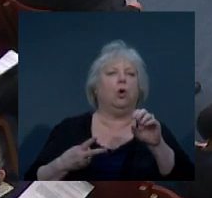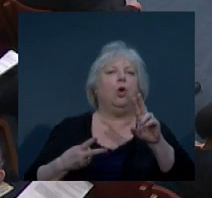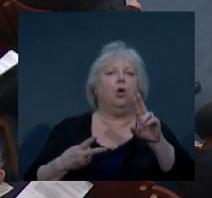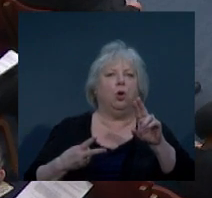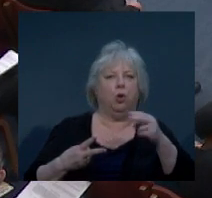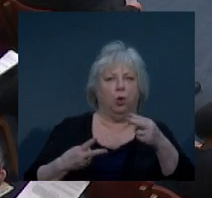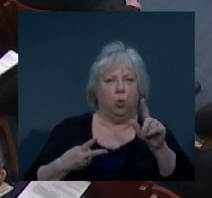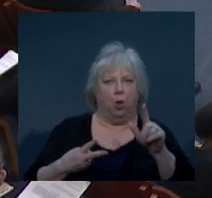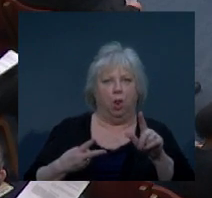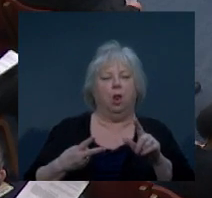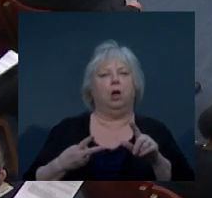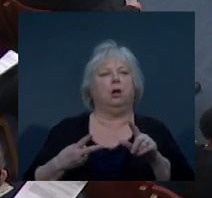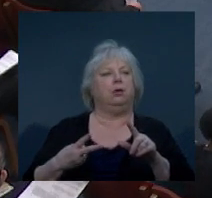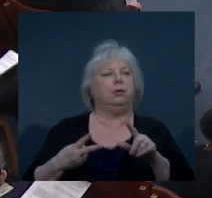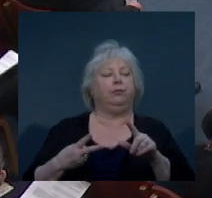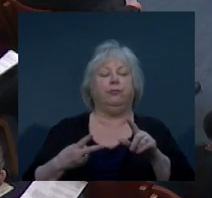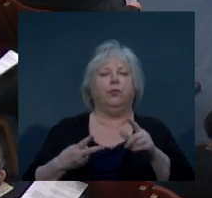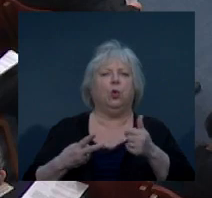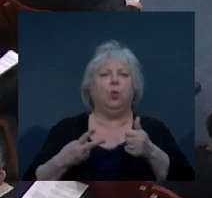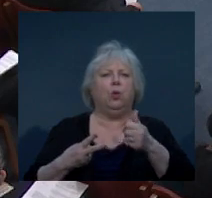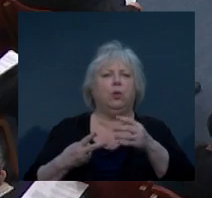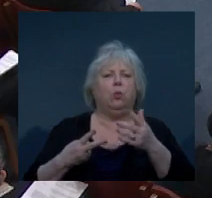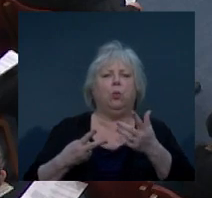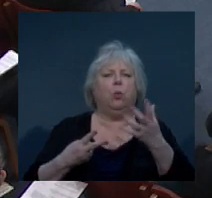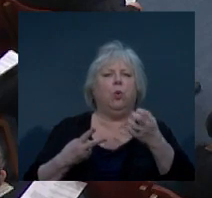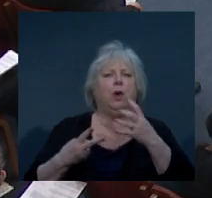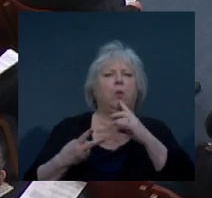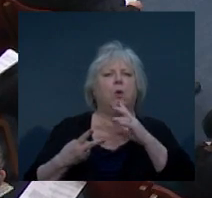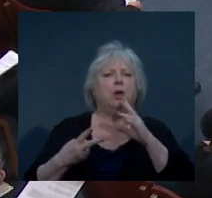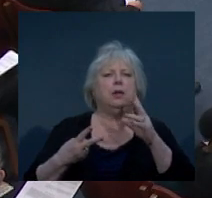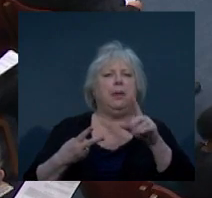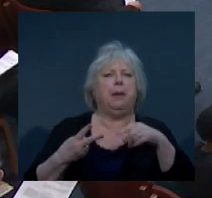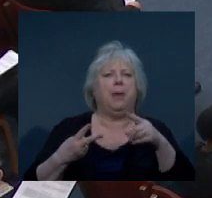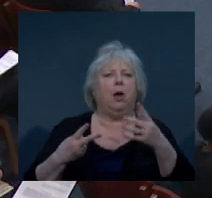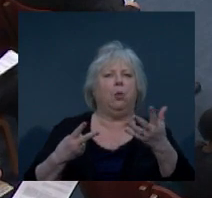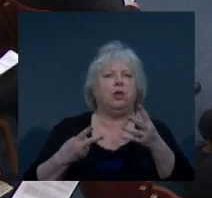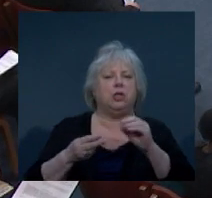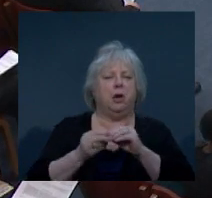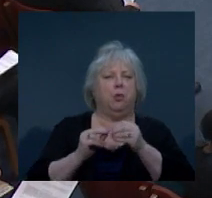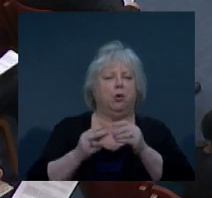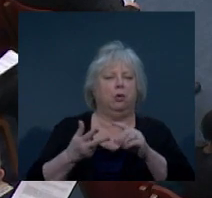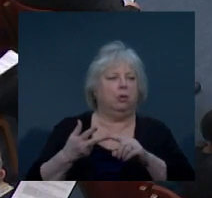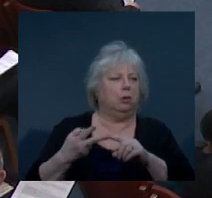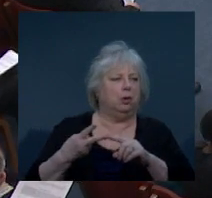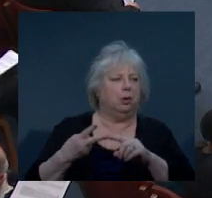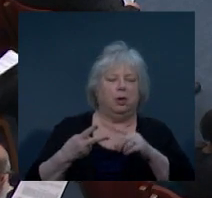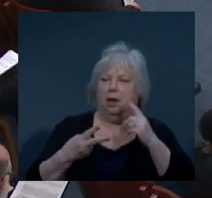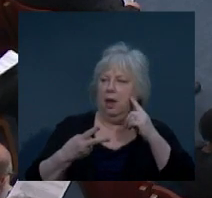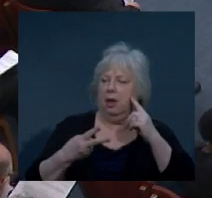Mr. Yule, is that, what item would you like to speak on? What item number?